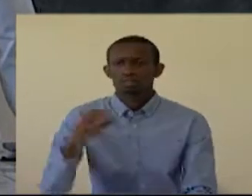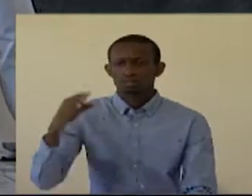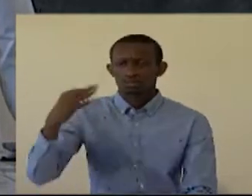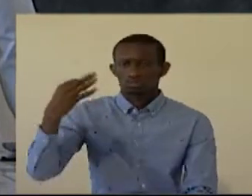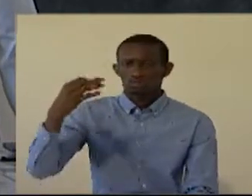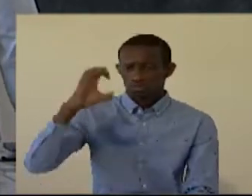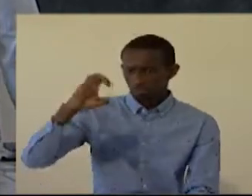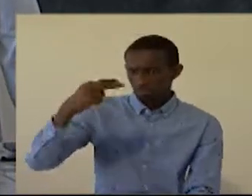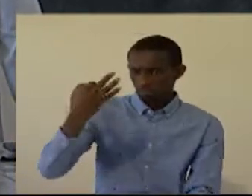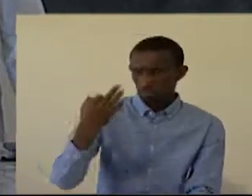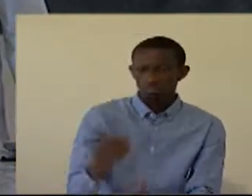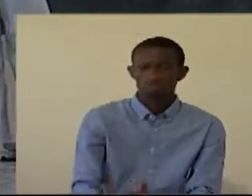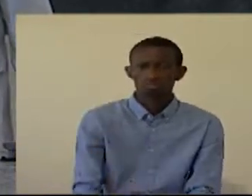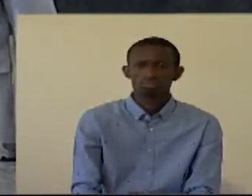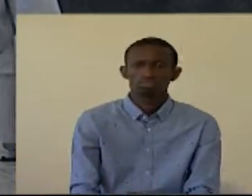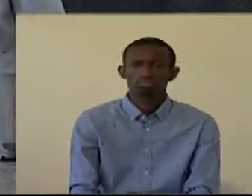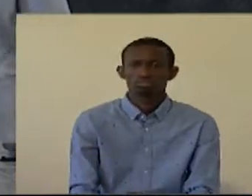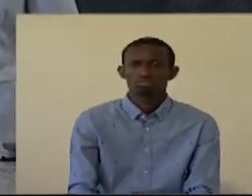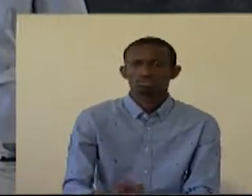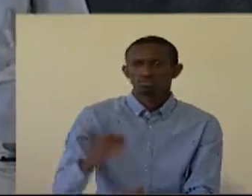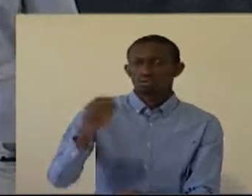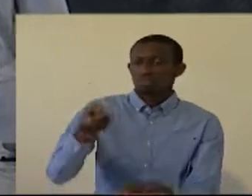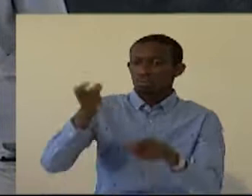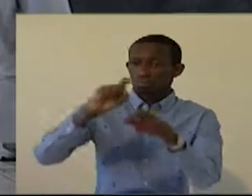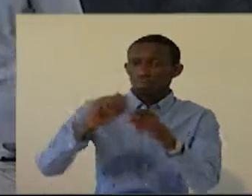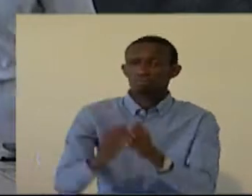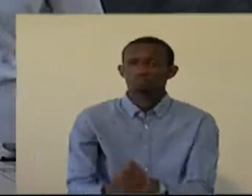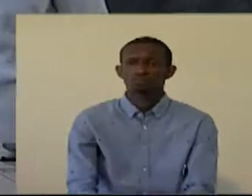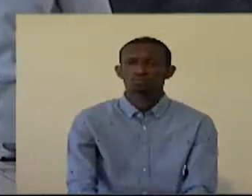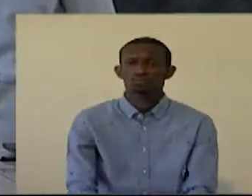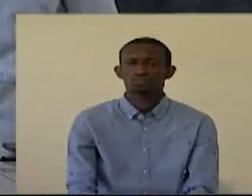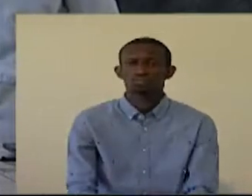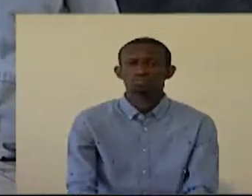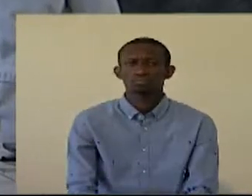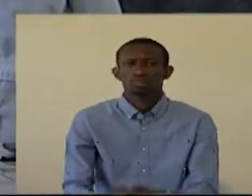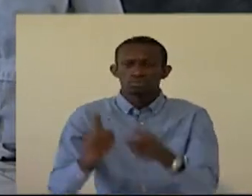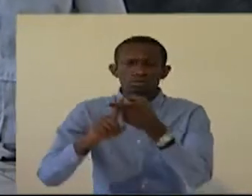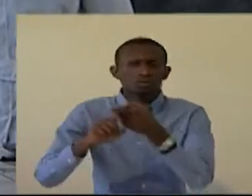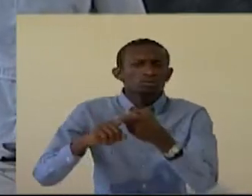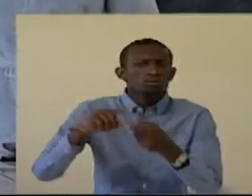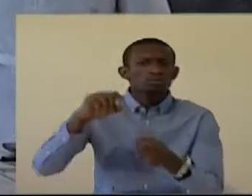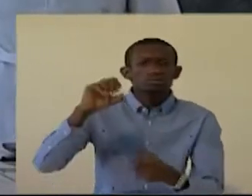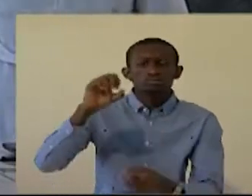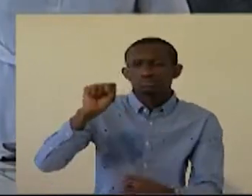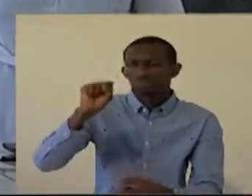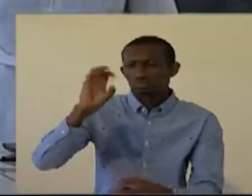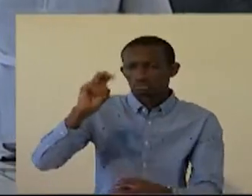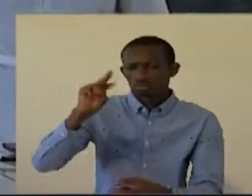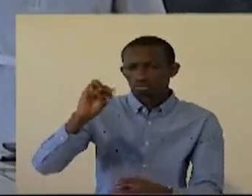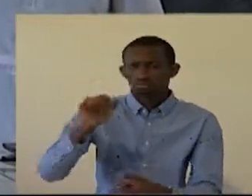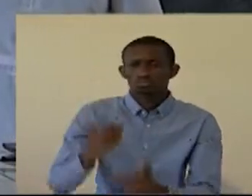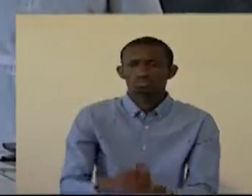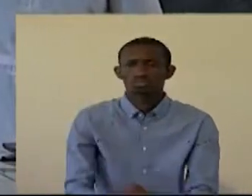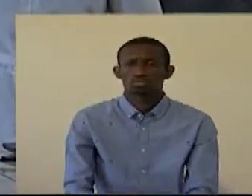CH3, there is chlorine here. We add, let's add sodium hydroxide, and